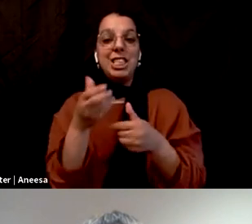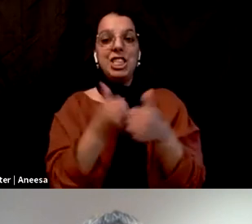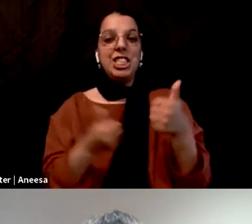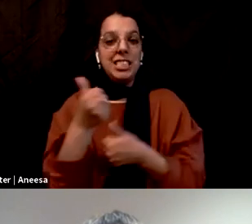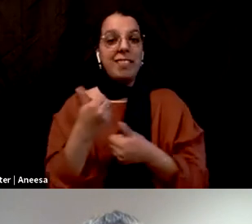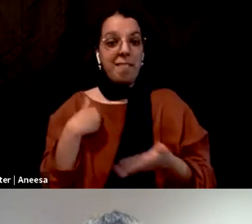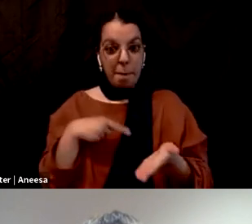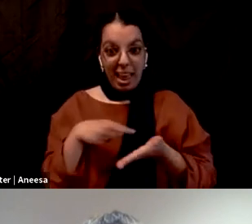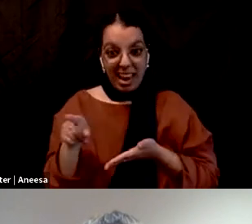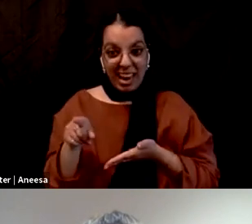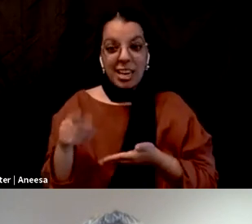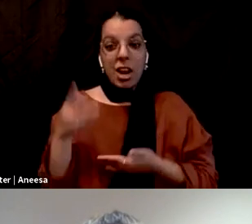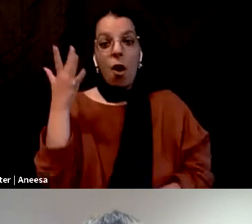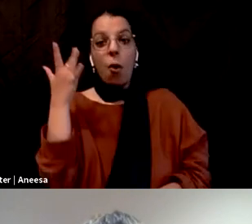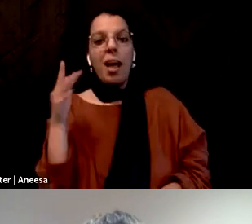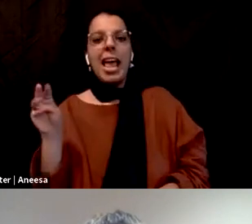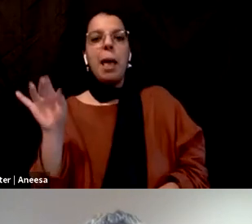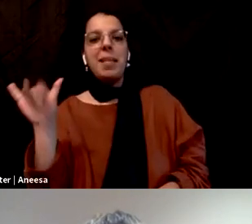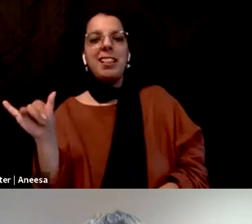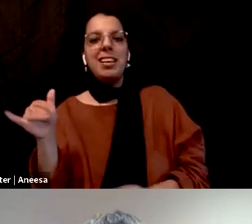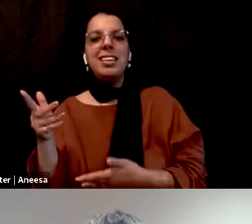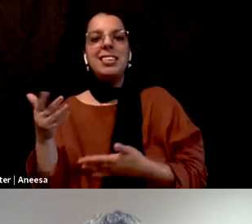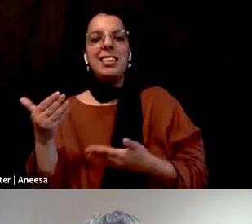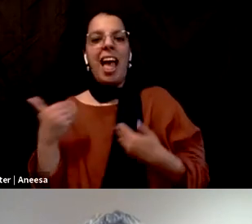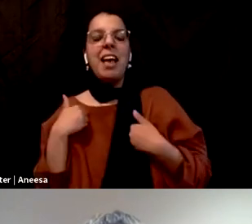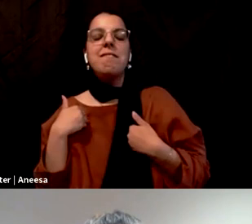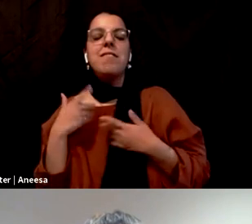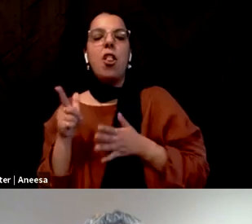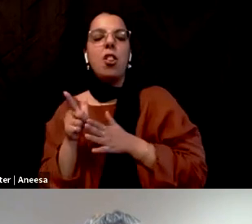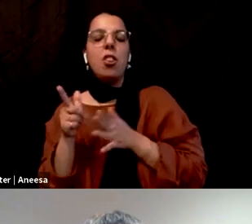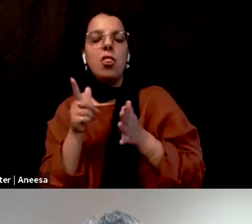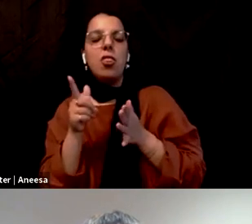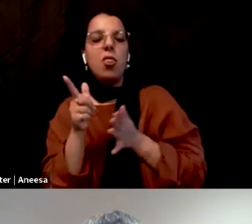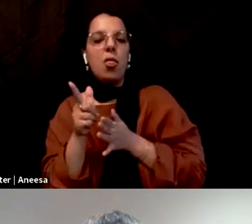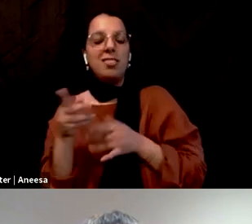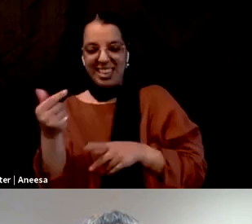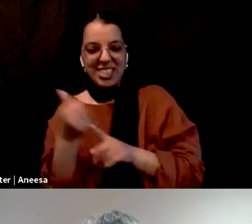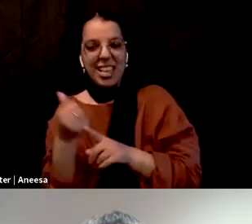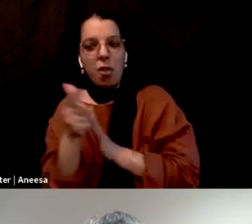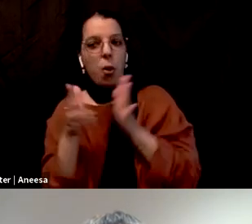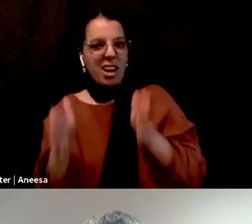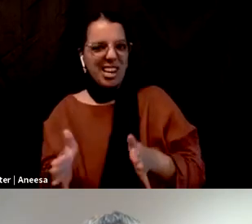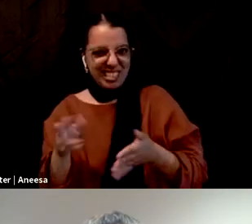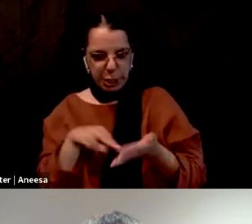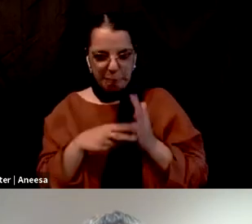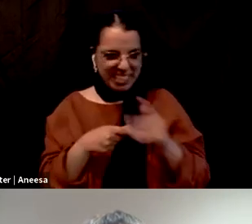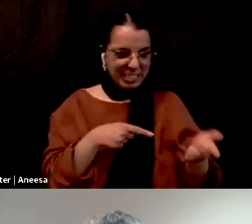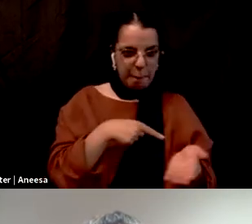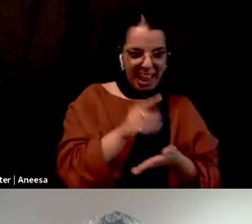sorry, that was in her introduction that before becoming chief, she was practicing real estate law.